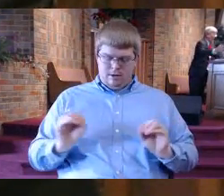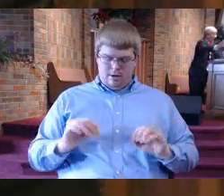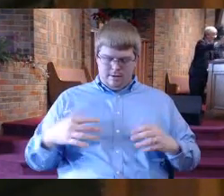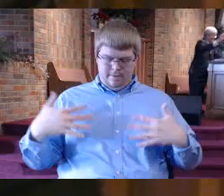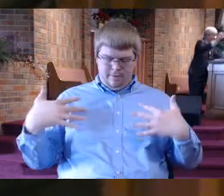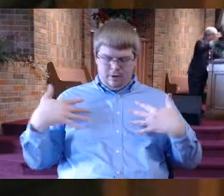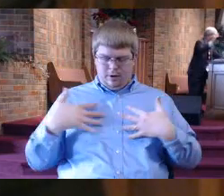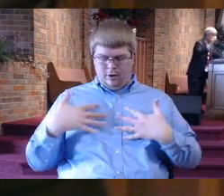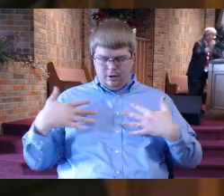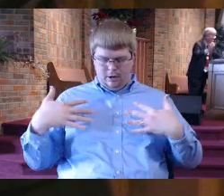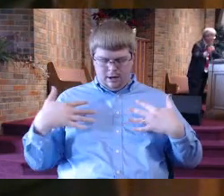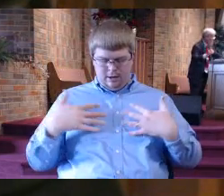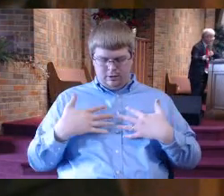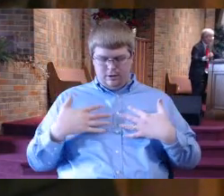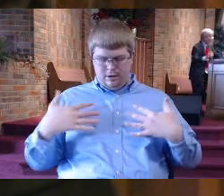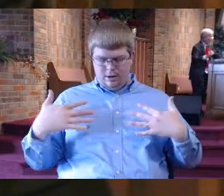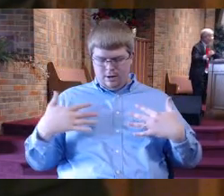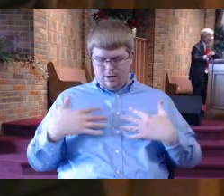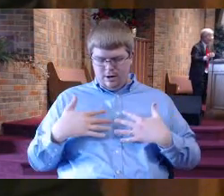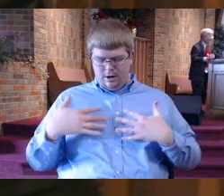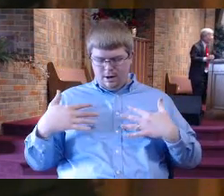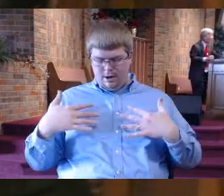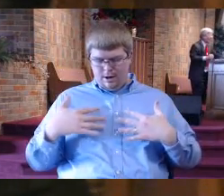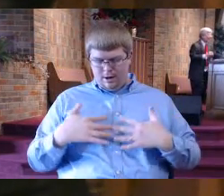lives, all fear is